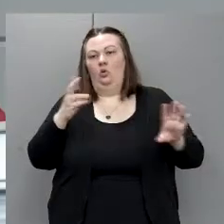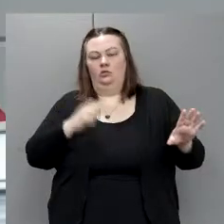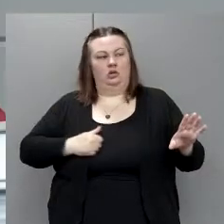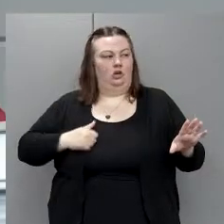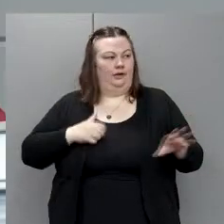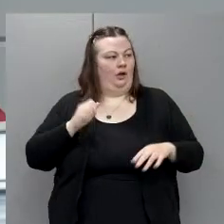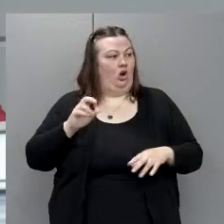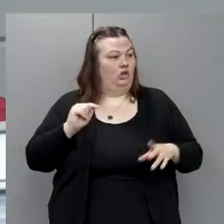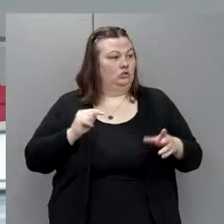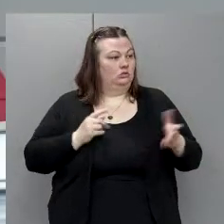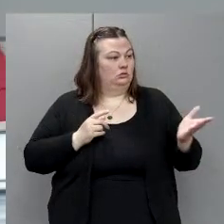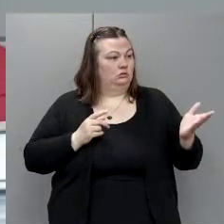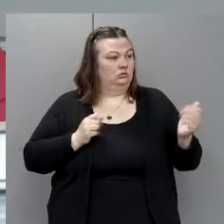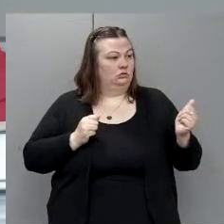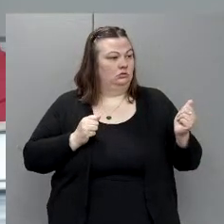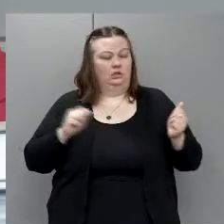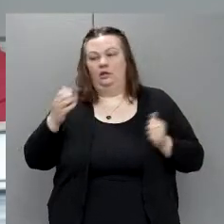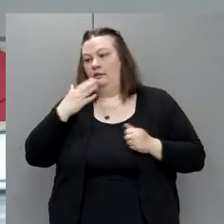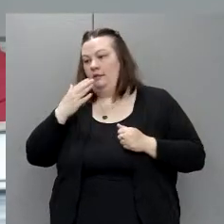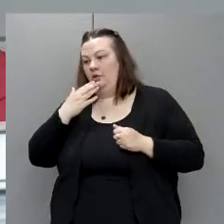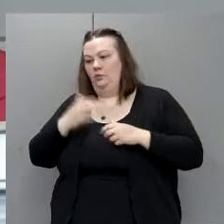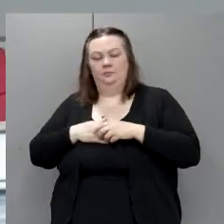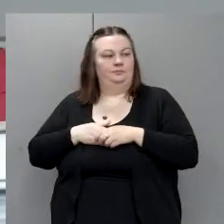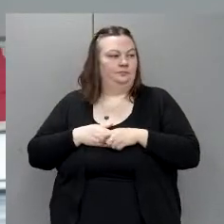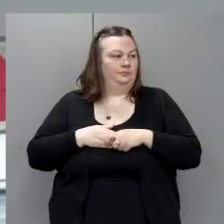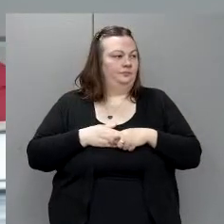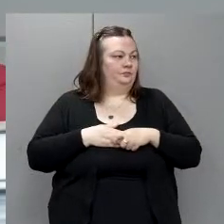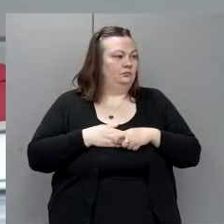Art. Thank you.